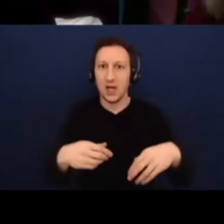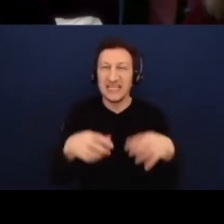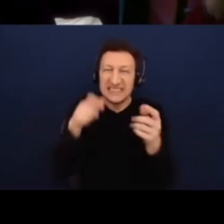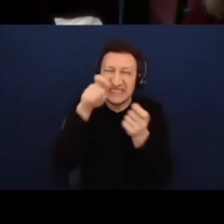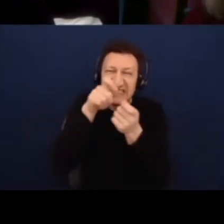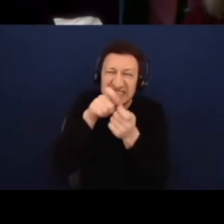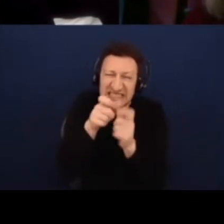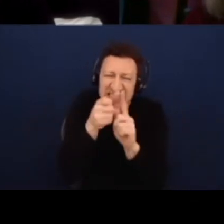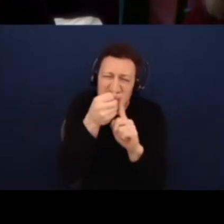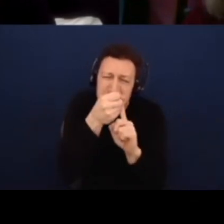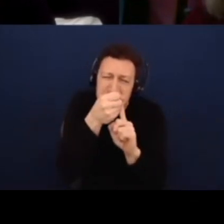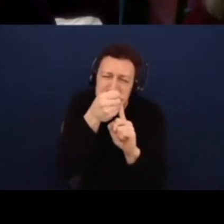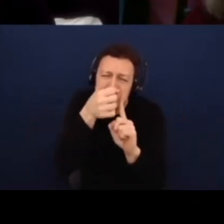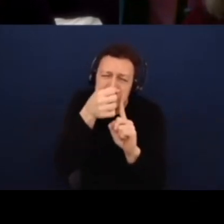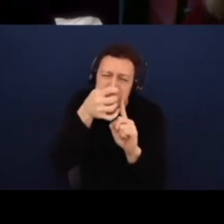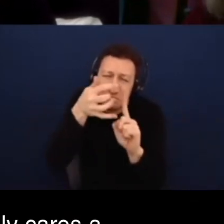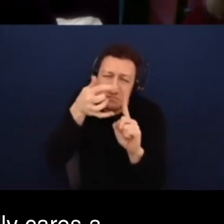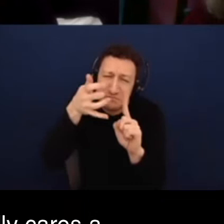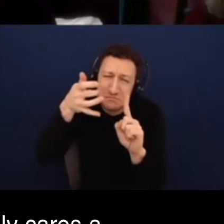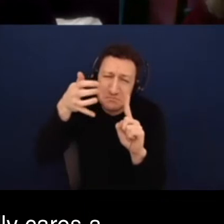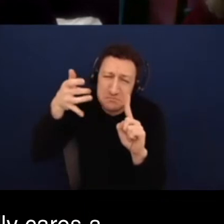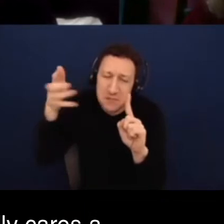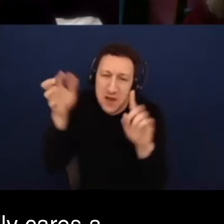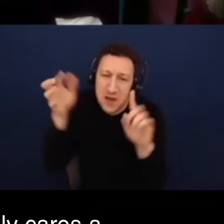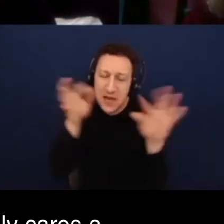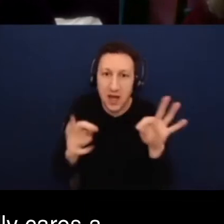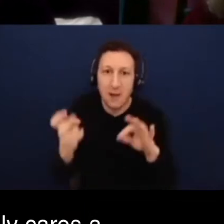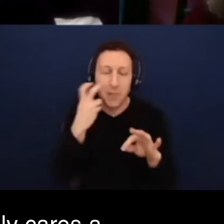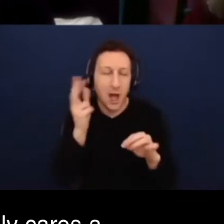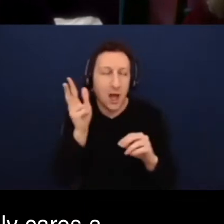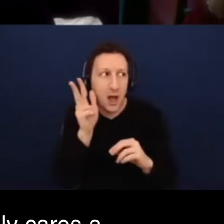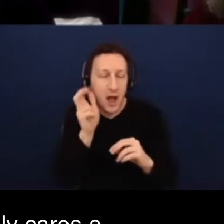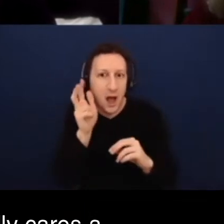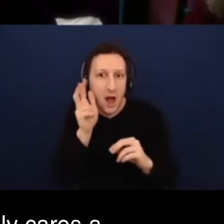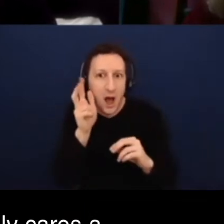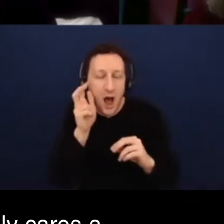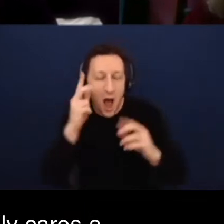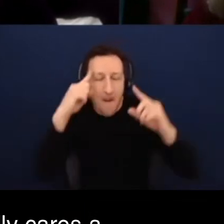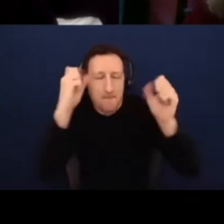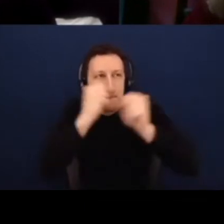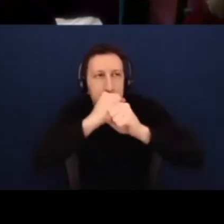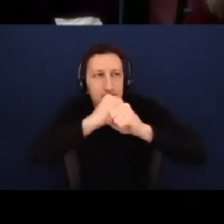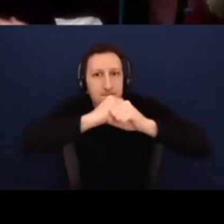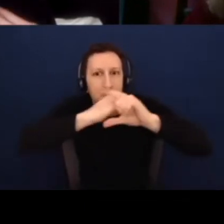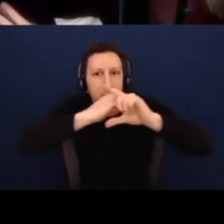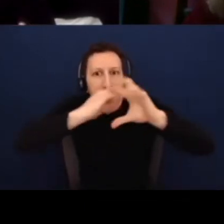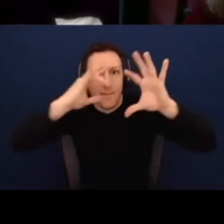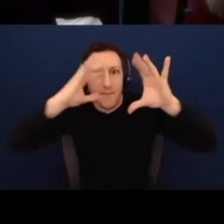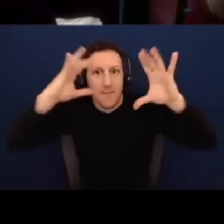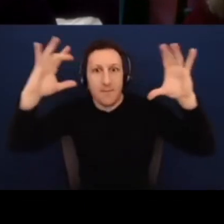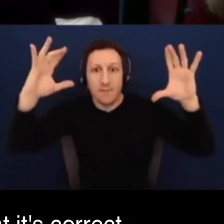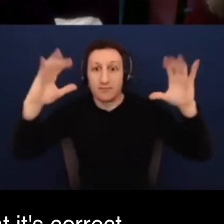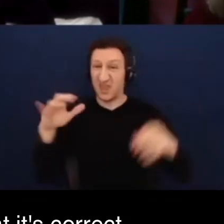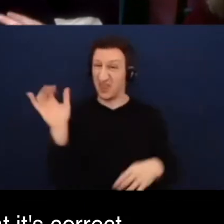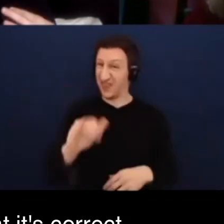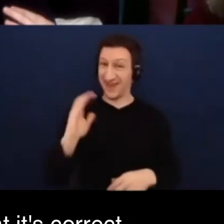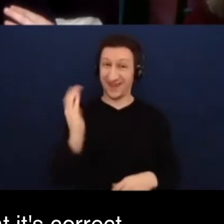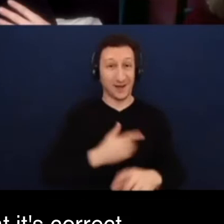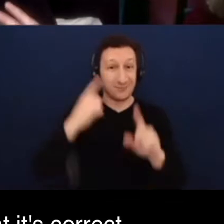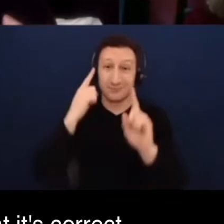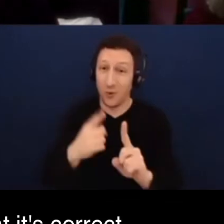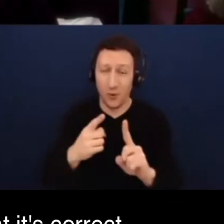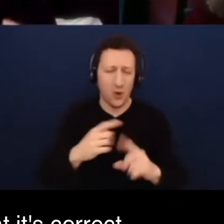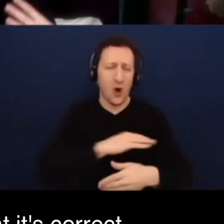lot. It's not just me. Everyone really cares a lot about getting it right, making sure that it's vivid, making sure that